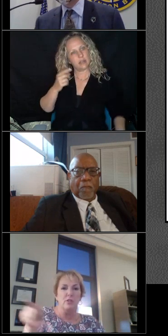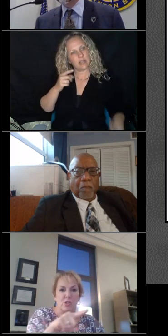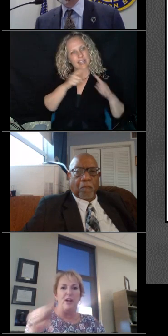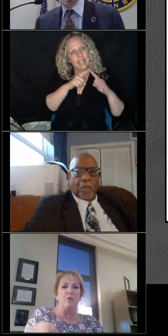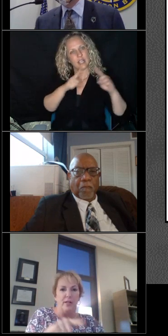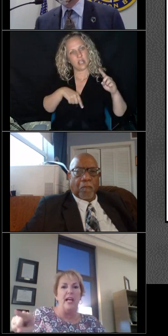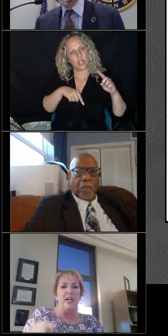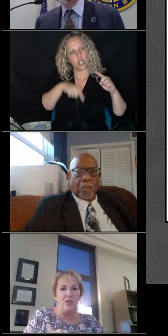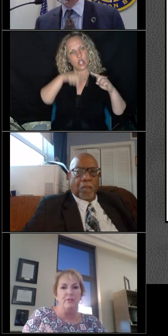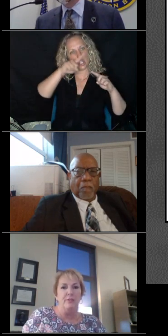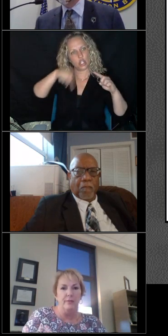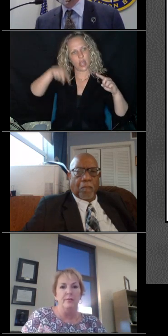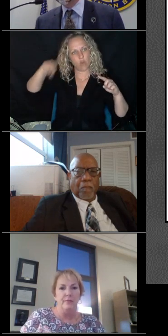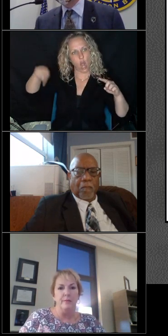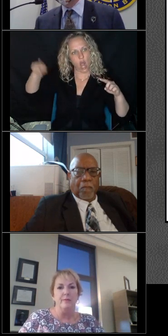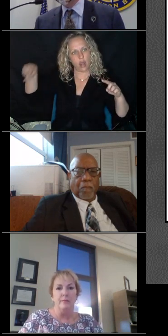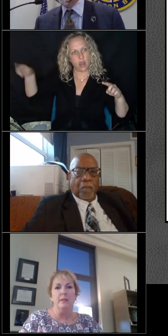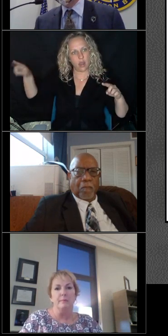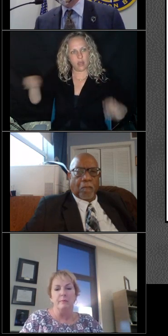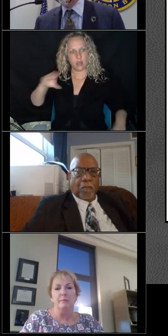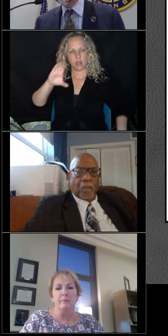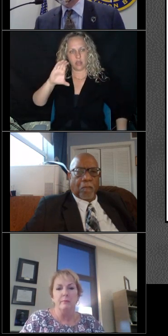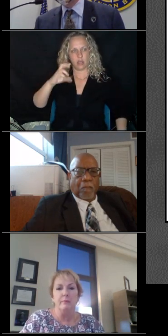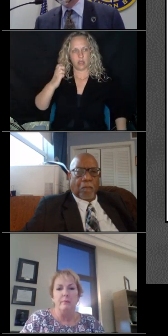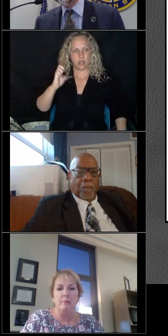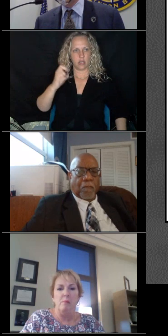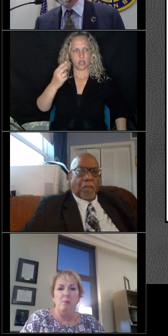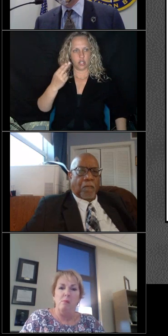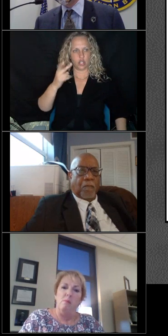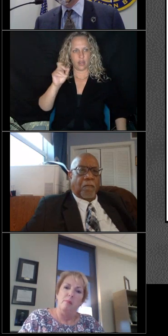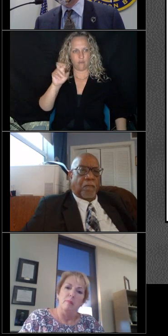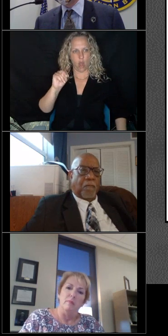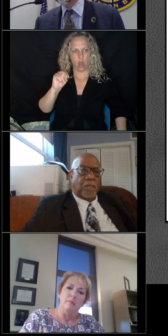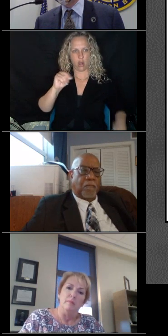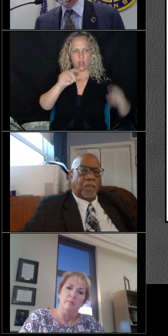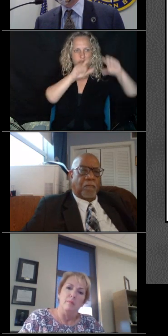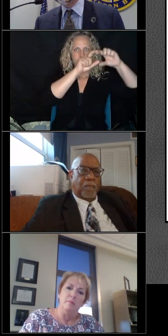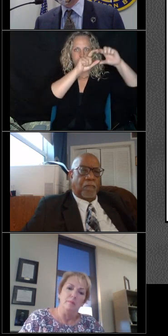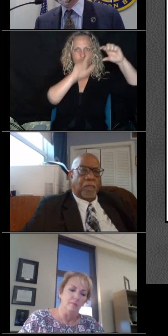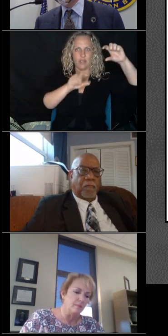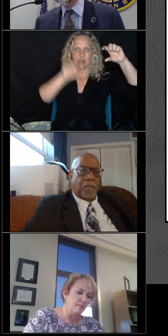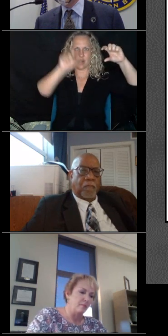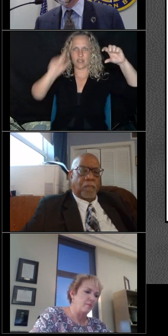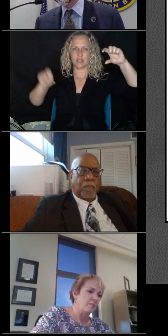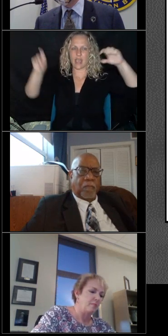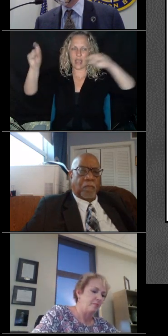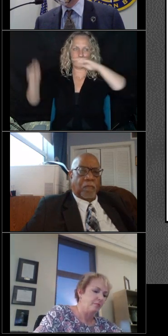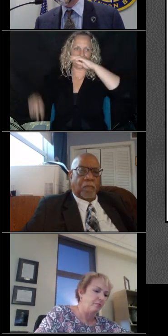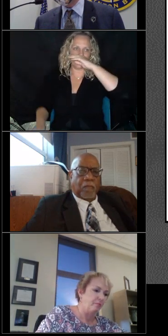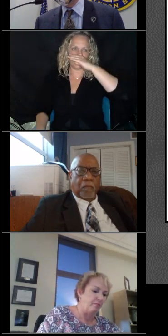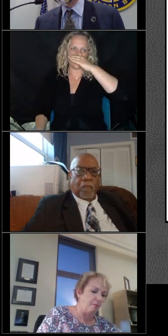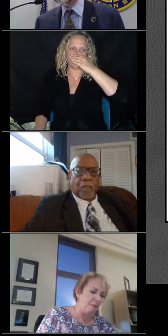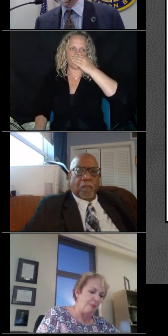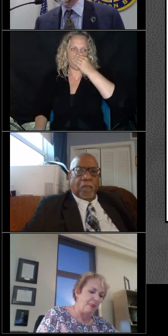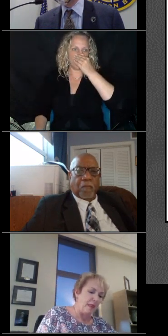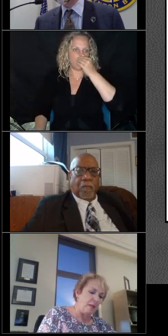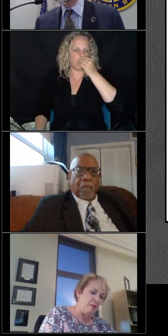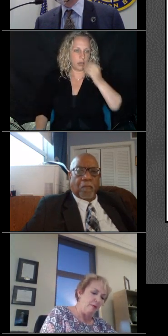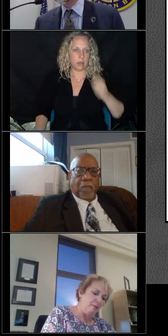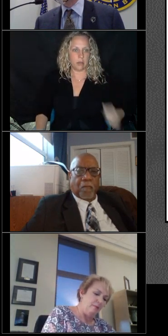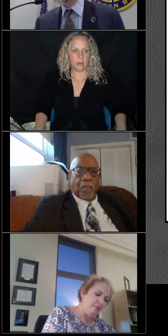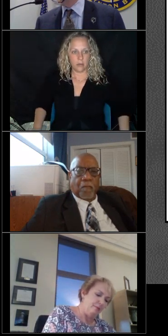thing, So chevron layered. Yeah. And so I know that we're going to get to a point where